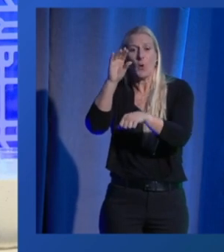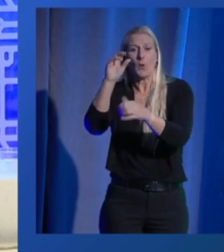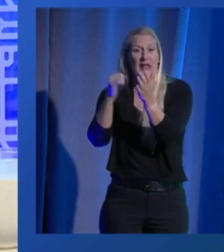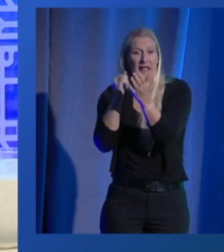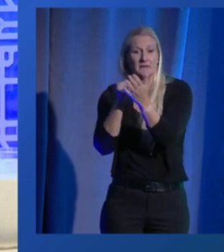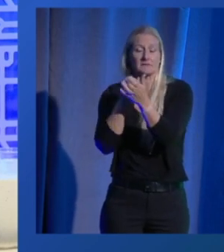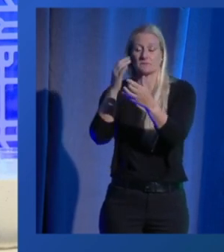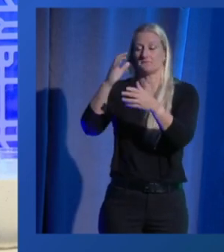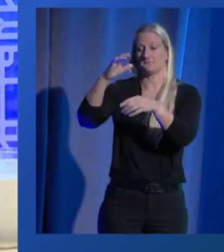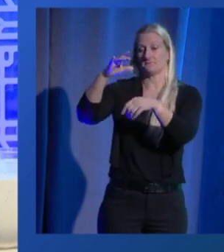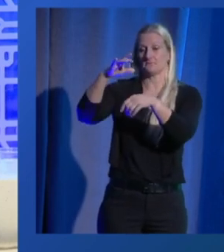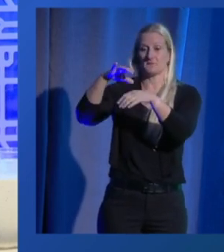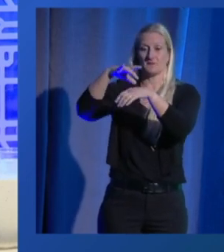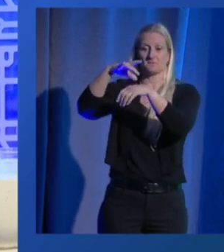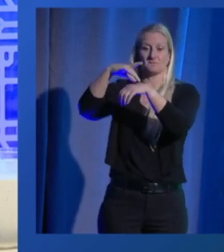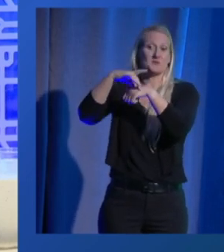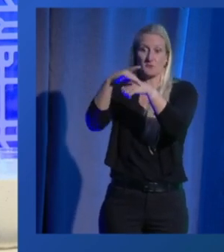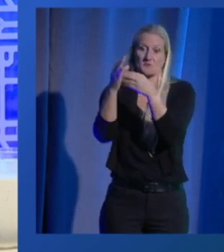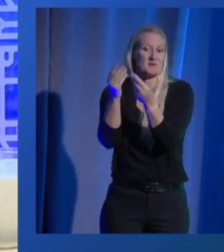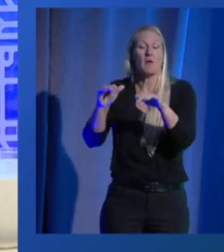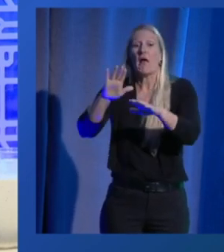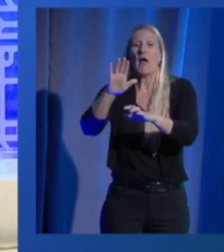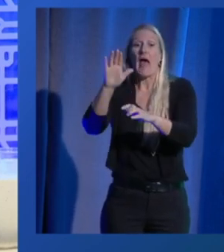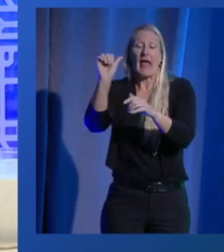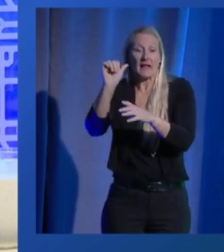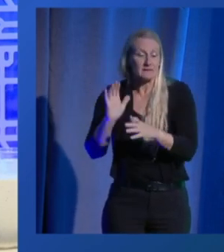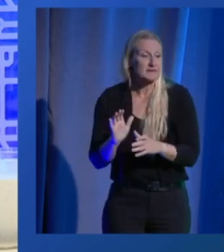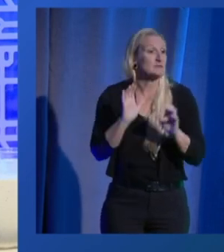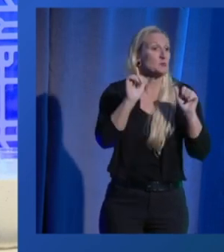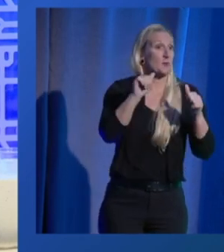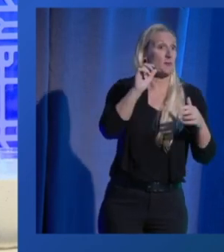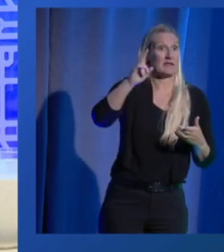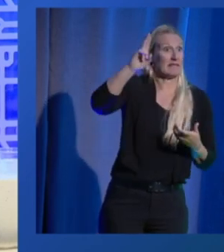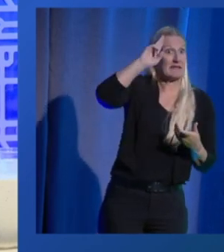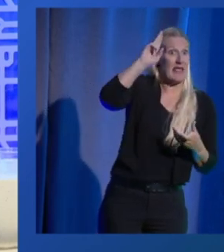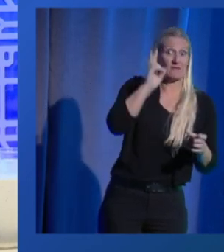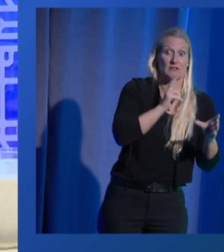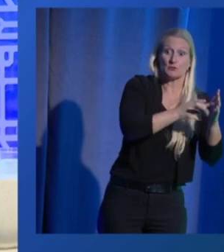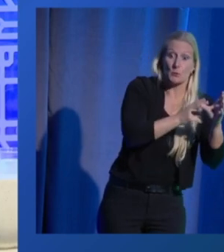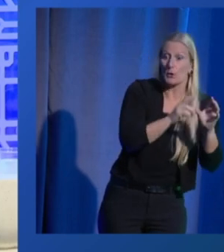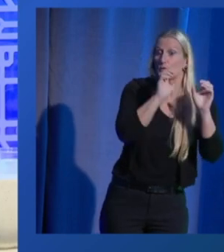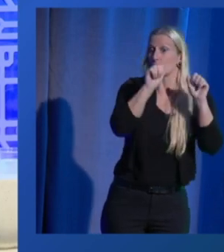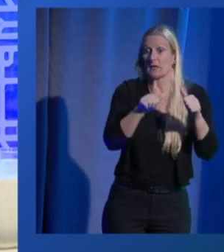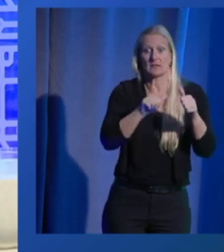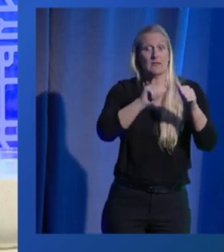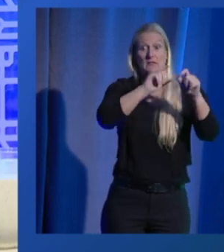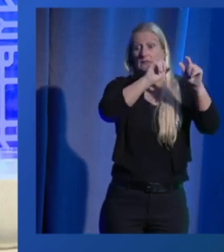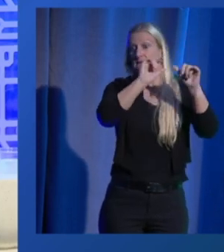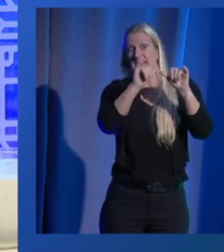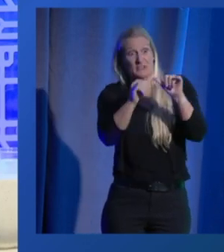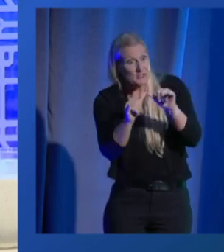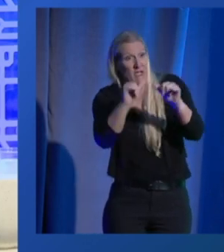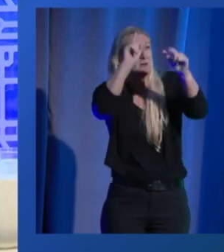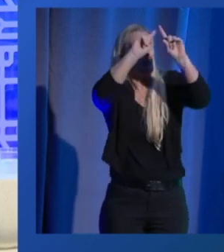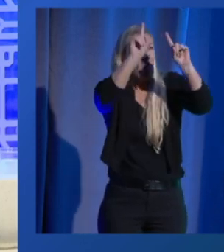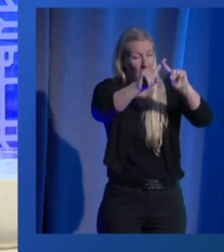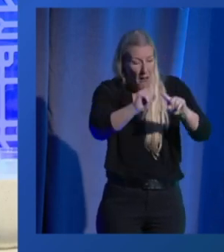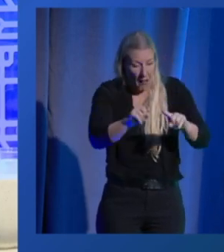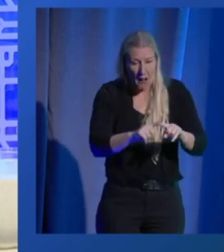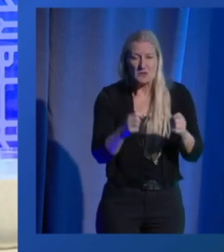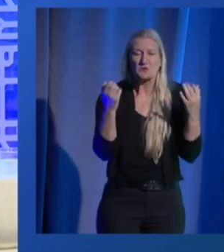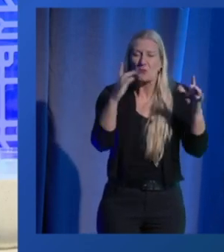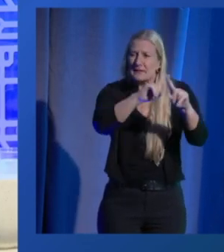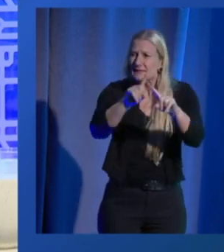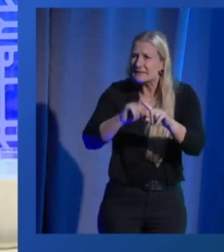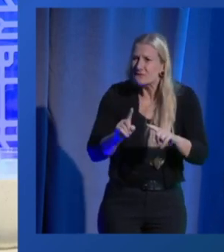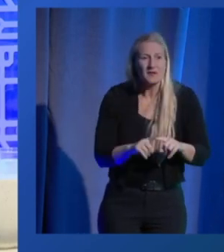could be a you know professional Naval intelligence officer and get into this field but what I like about the opportunities going forward and is that ability to